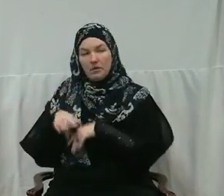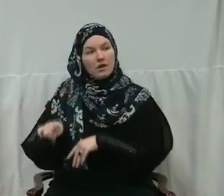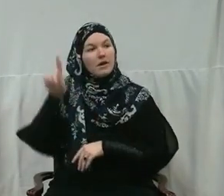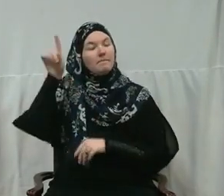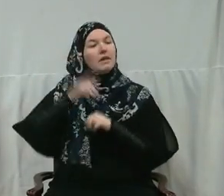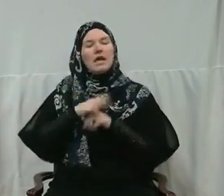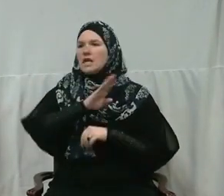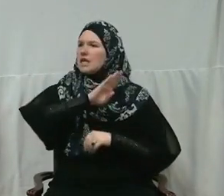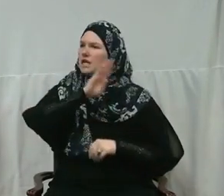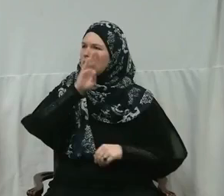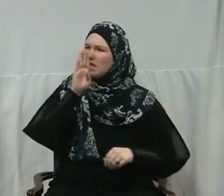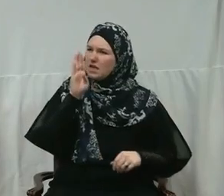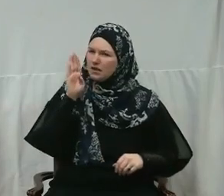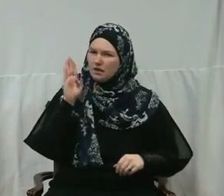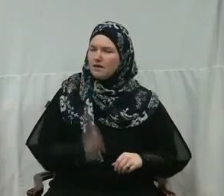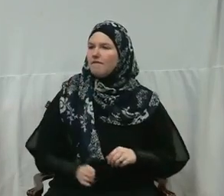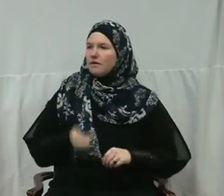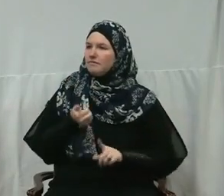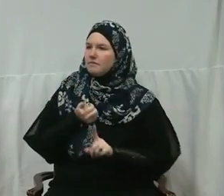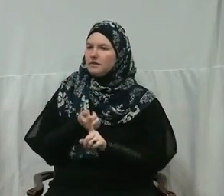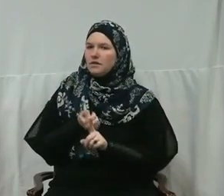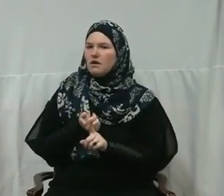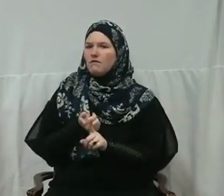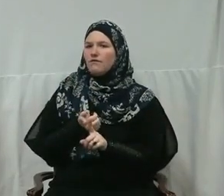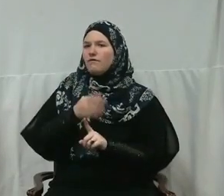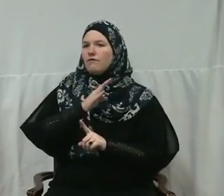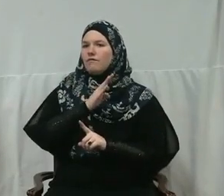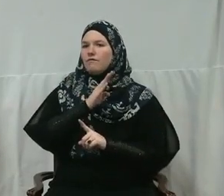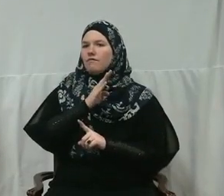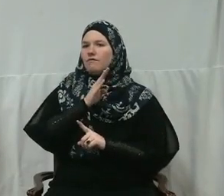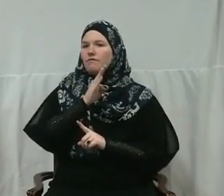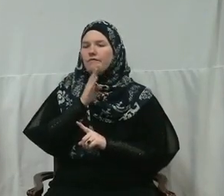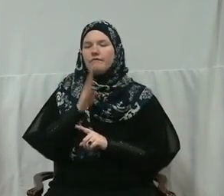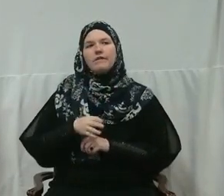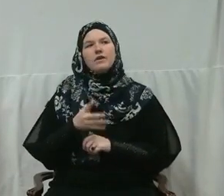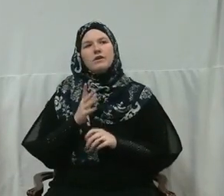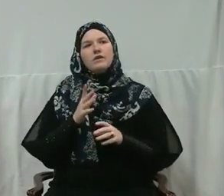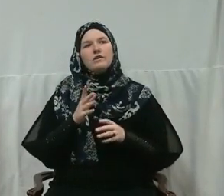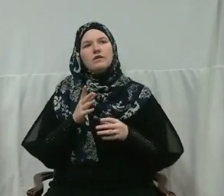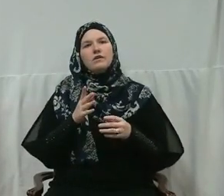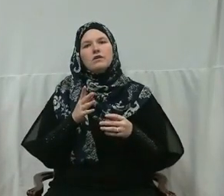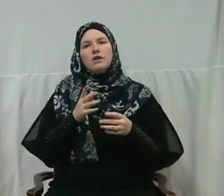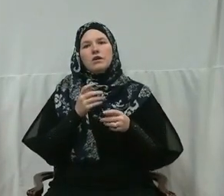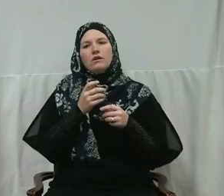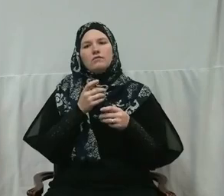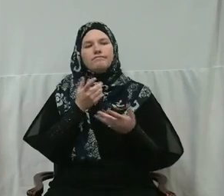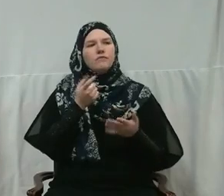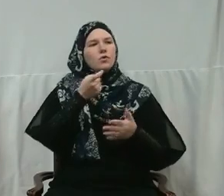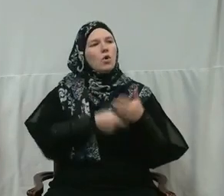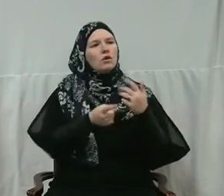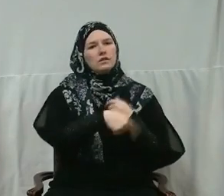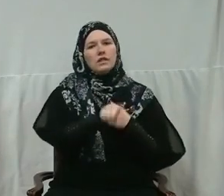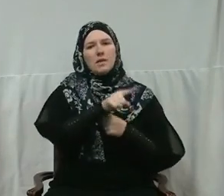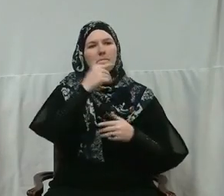never charged his community with anything that would cost them blood or treasure